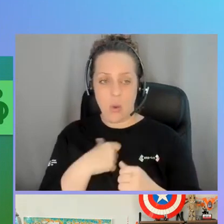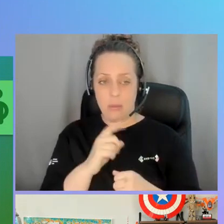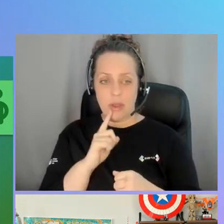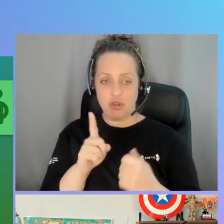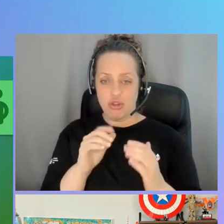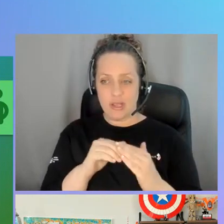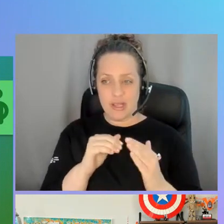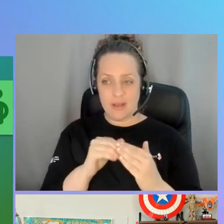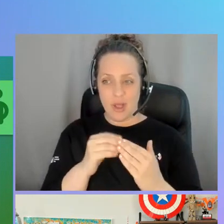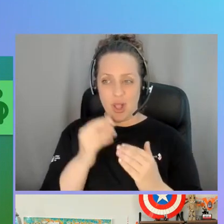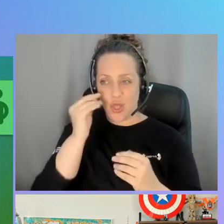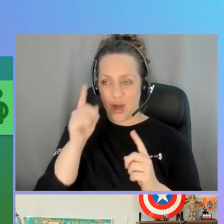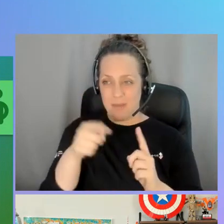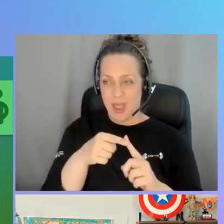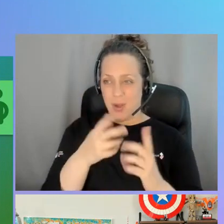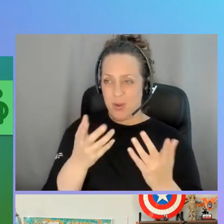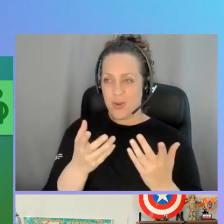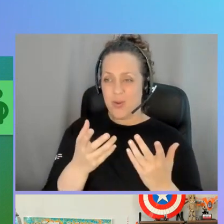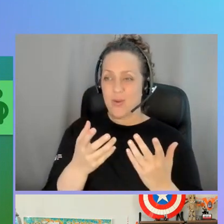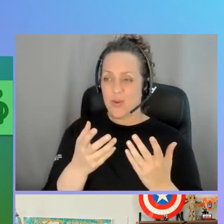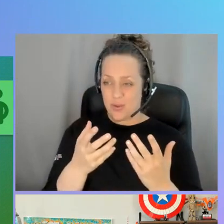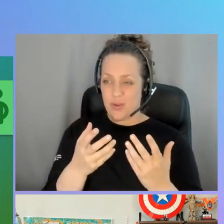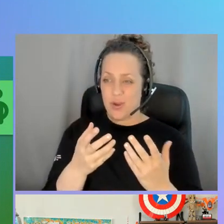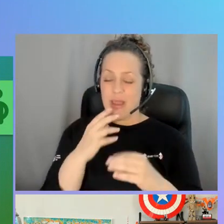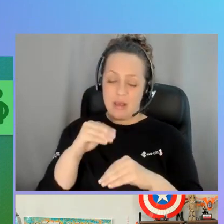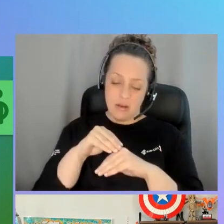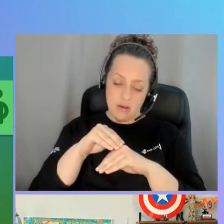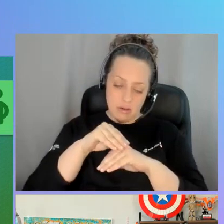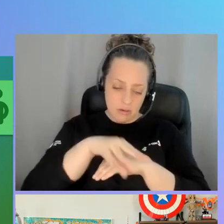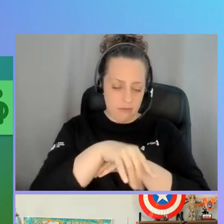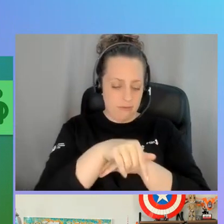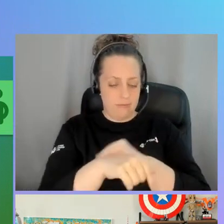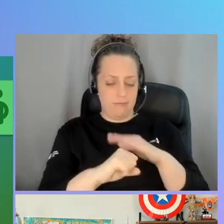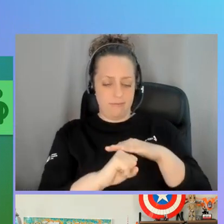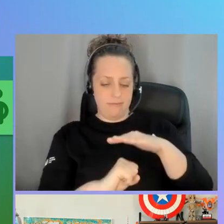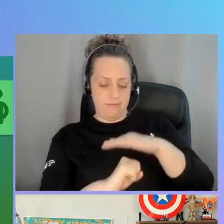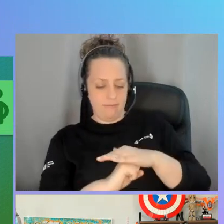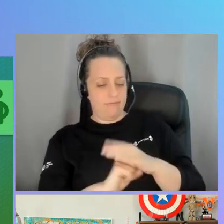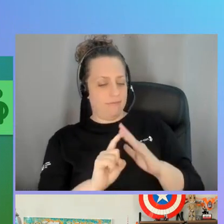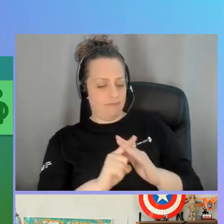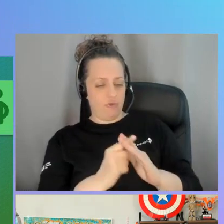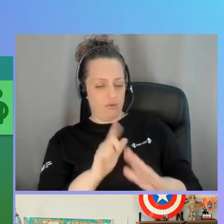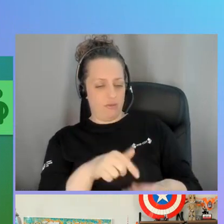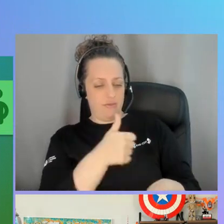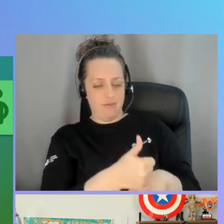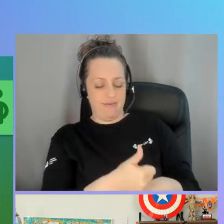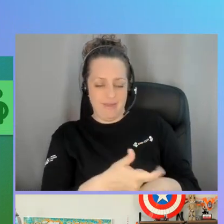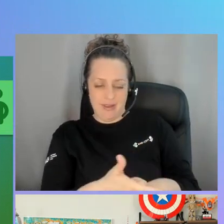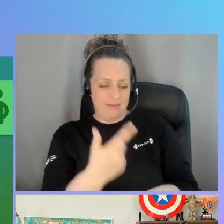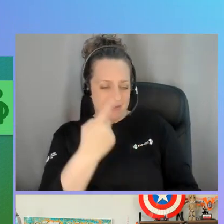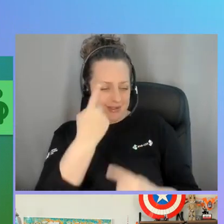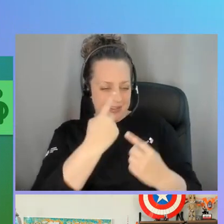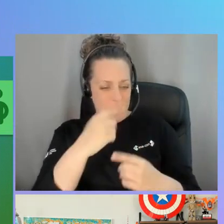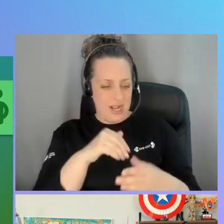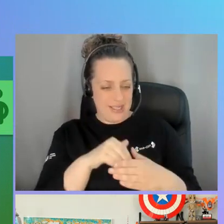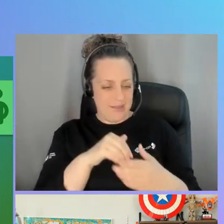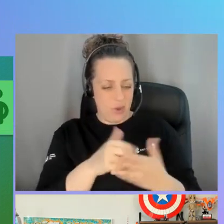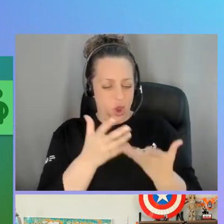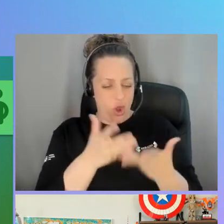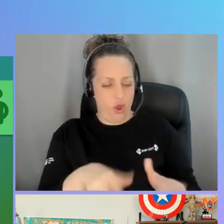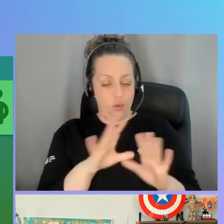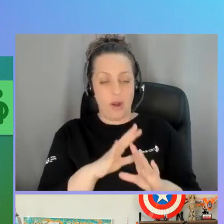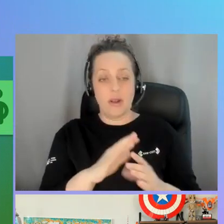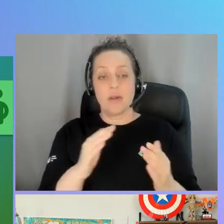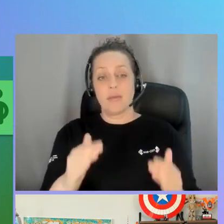that accessibility is thought about, right? And pushed down into the requirements of that project or that change. Company policy can be a